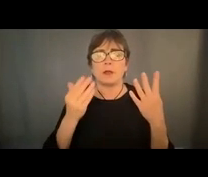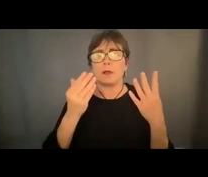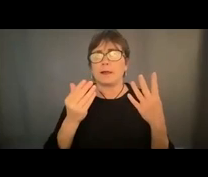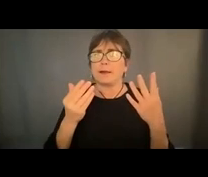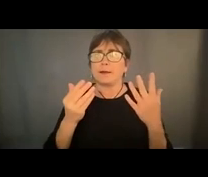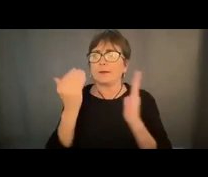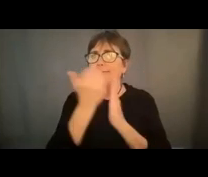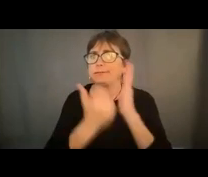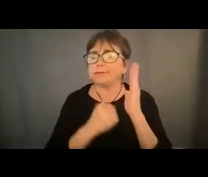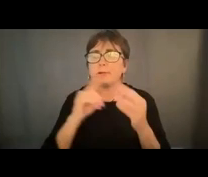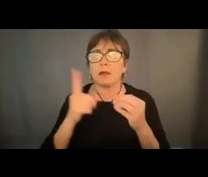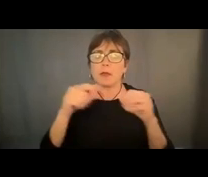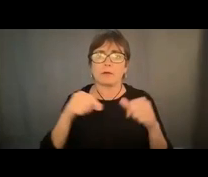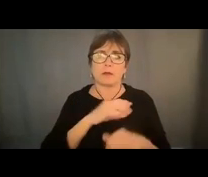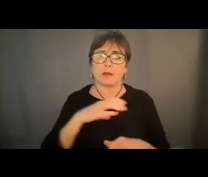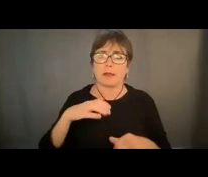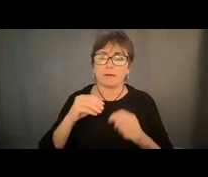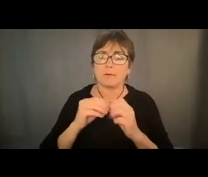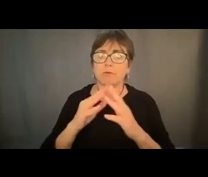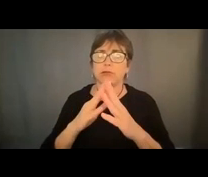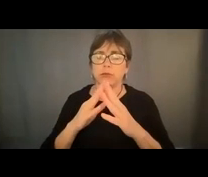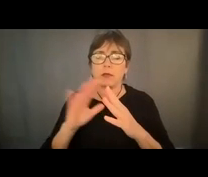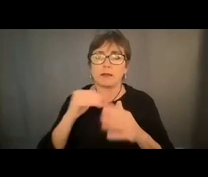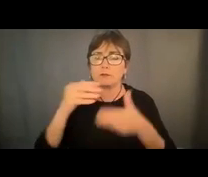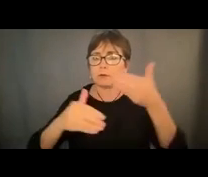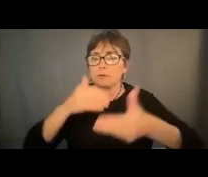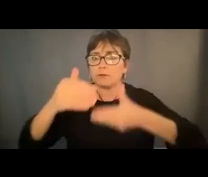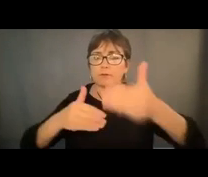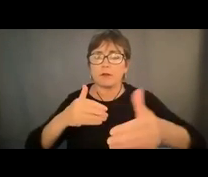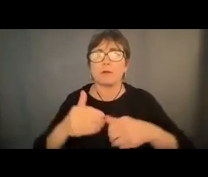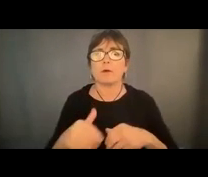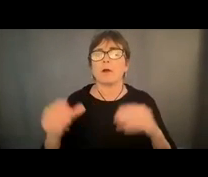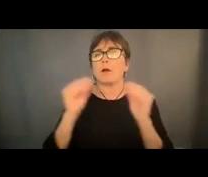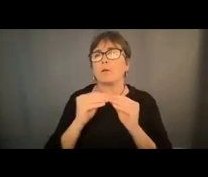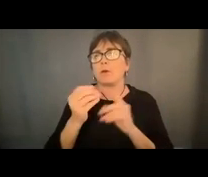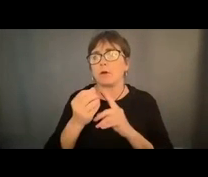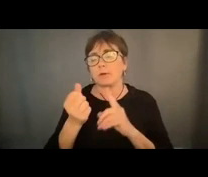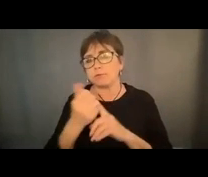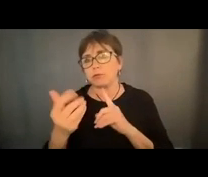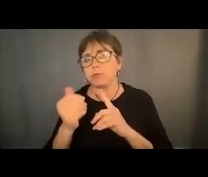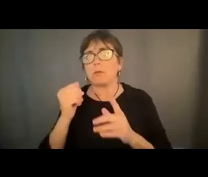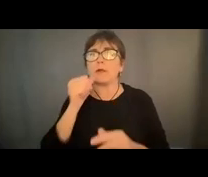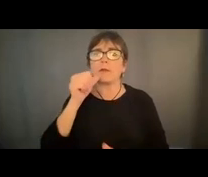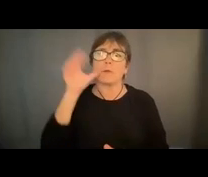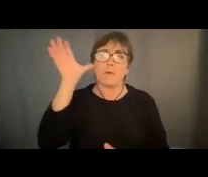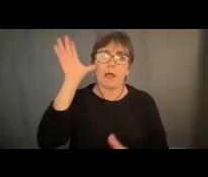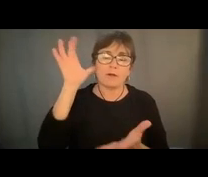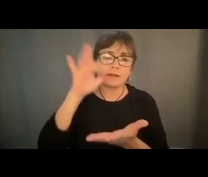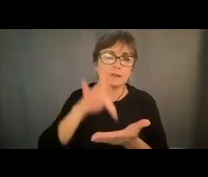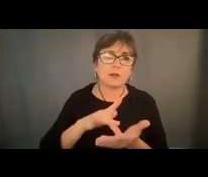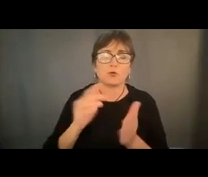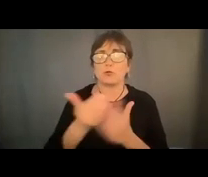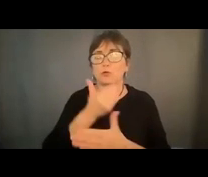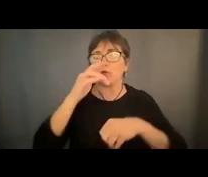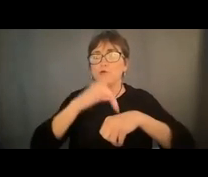it's developed, and then just some more information on the Parent Center's new updated resources page. And